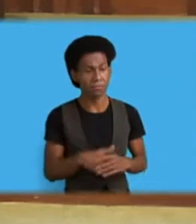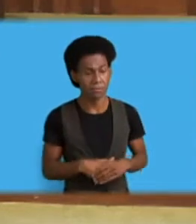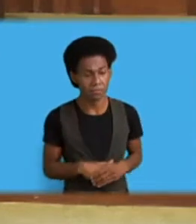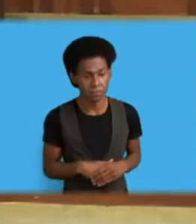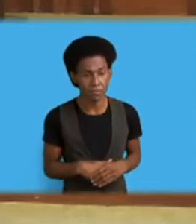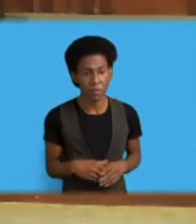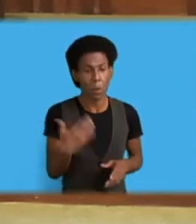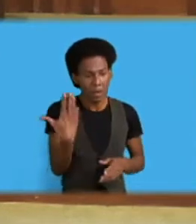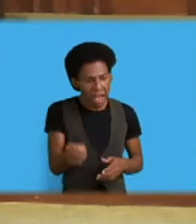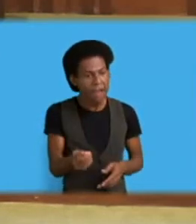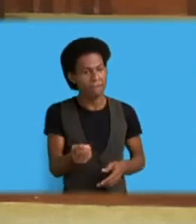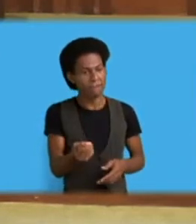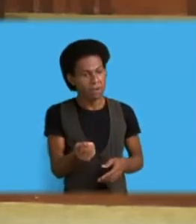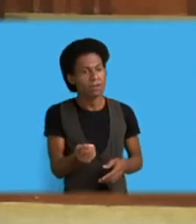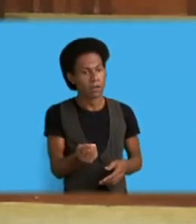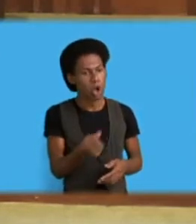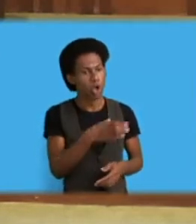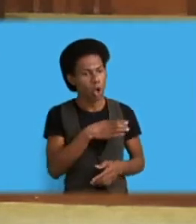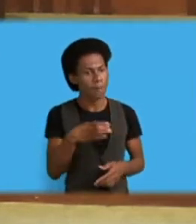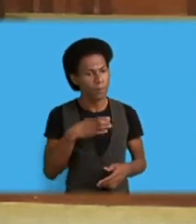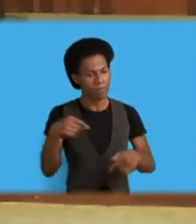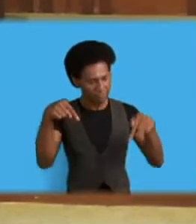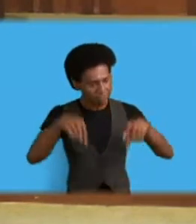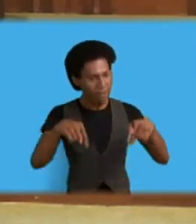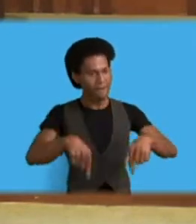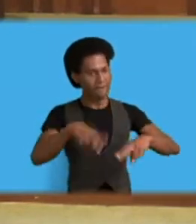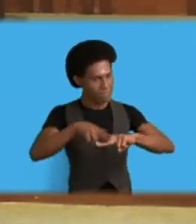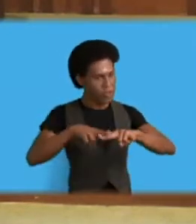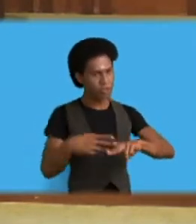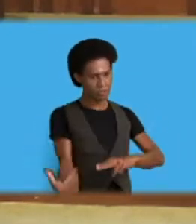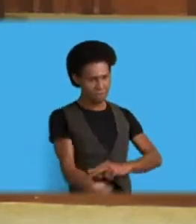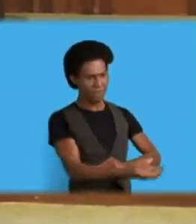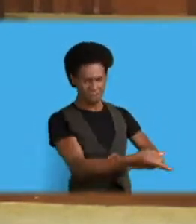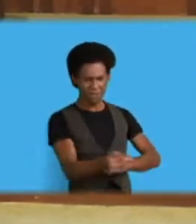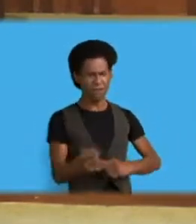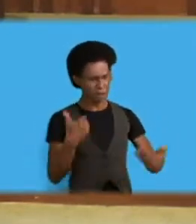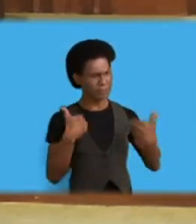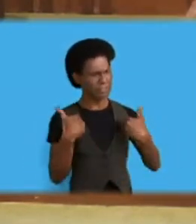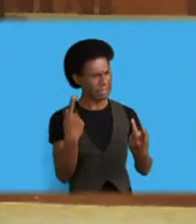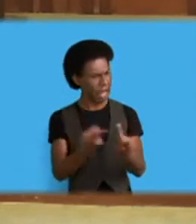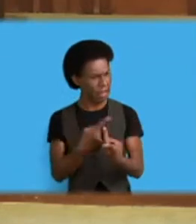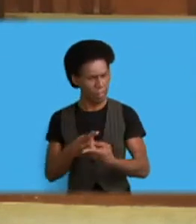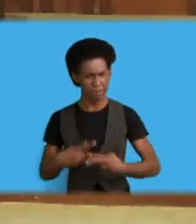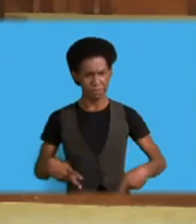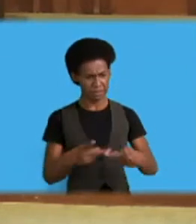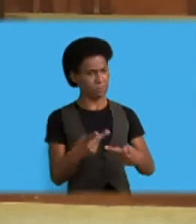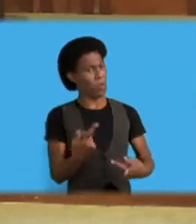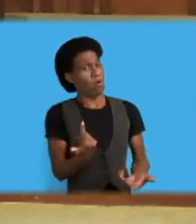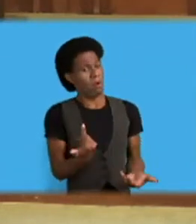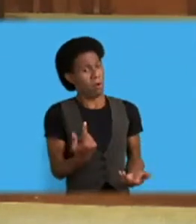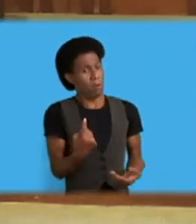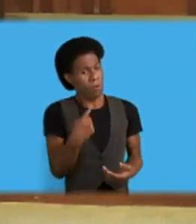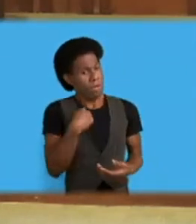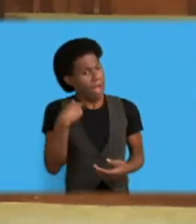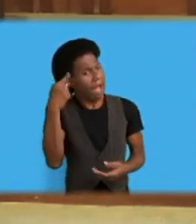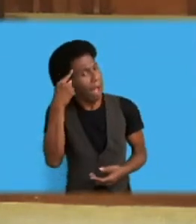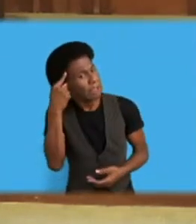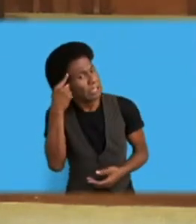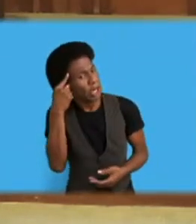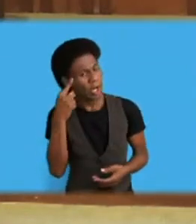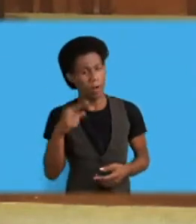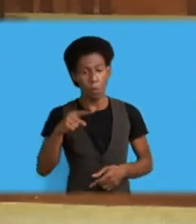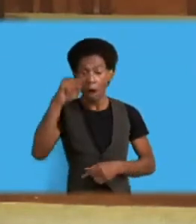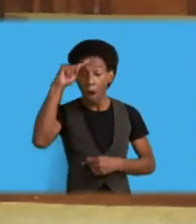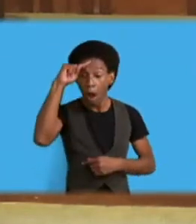from within the country and from universities and others. So really, I don't think he actually understands the value of an